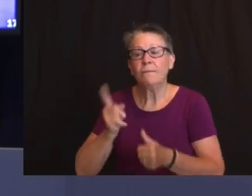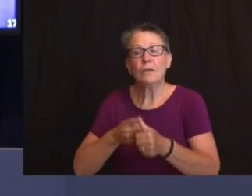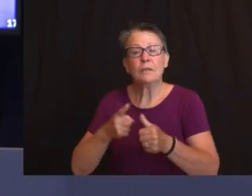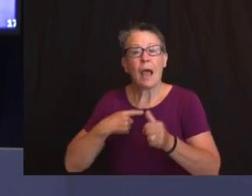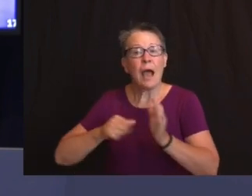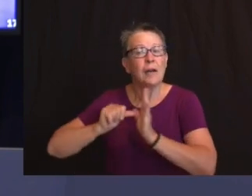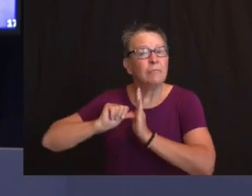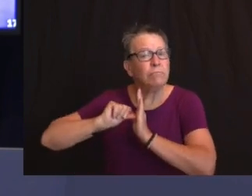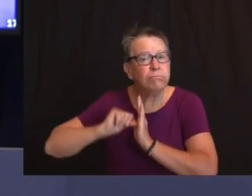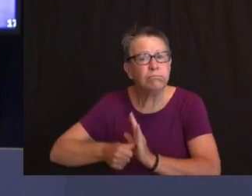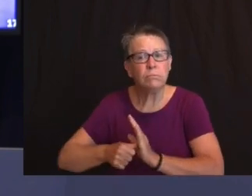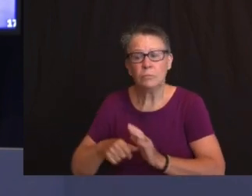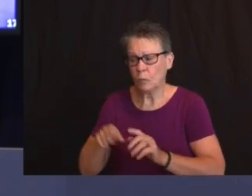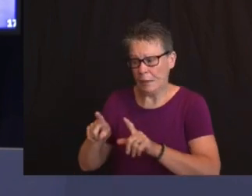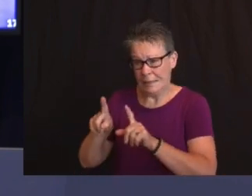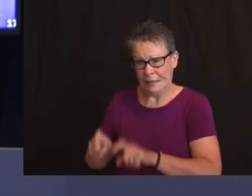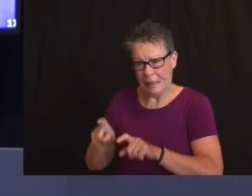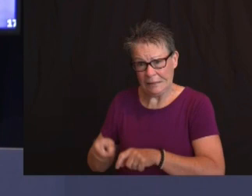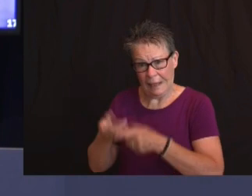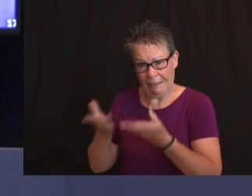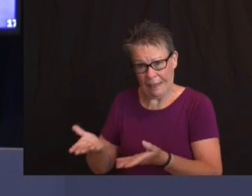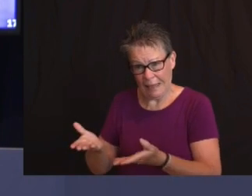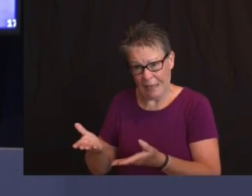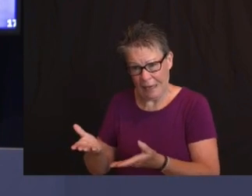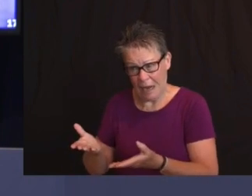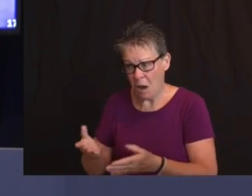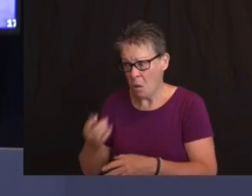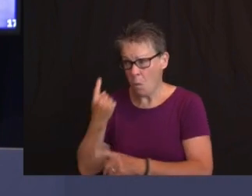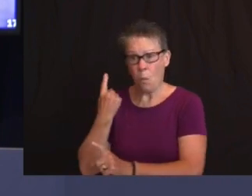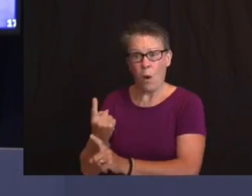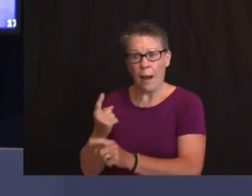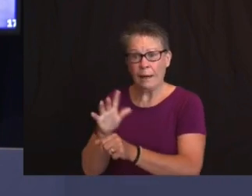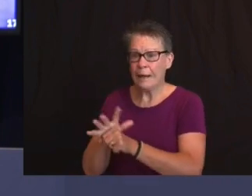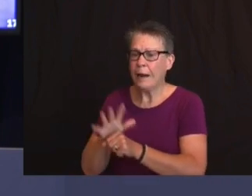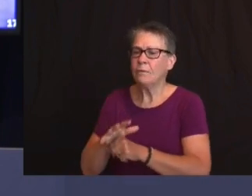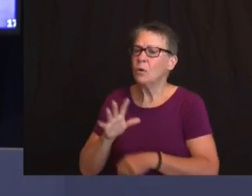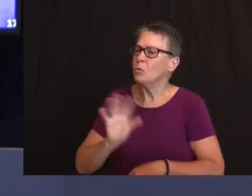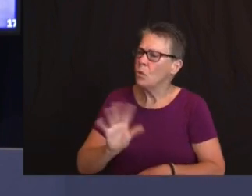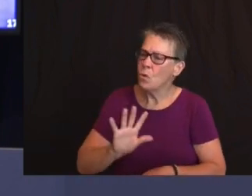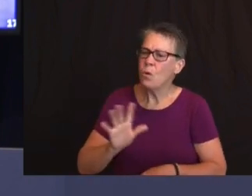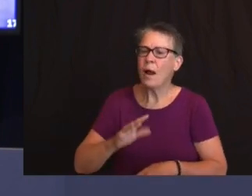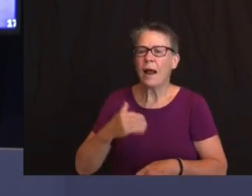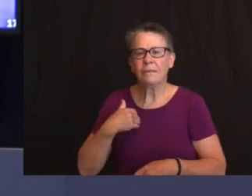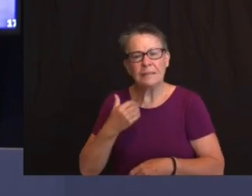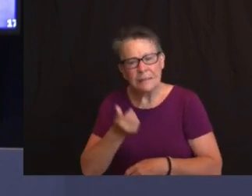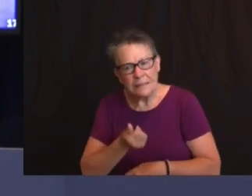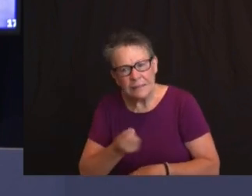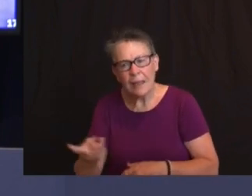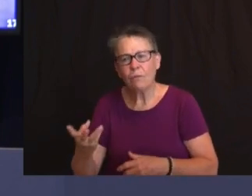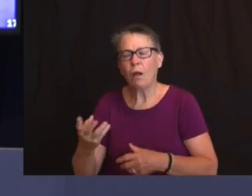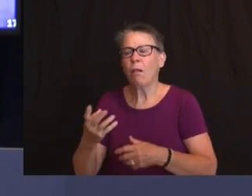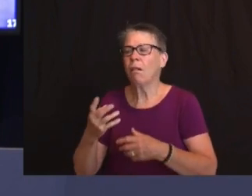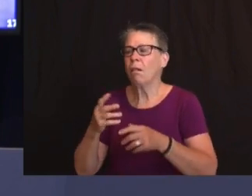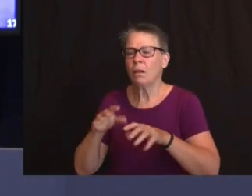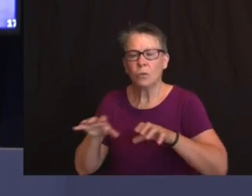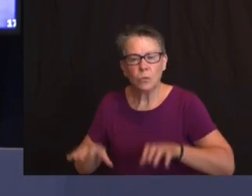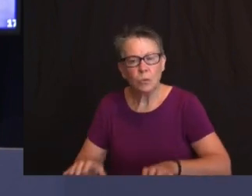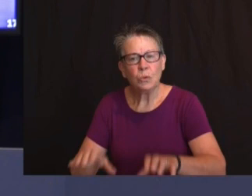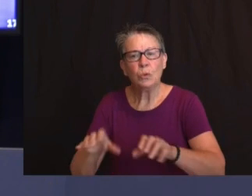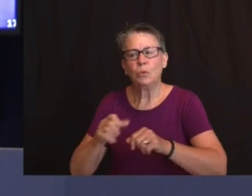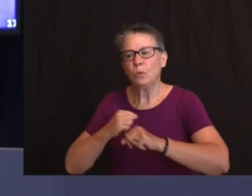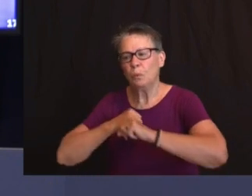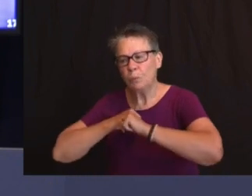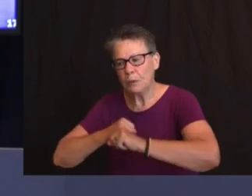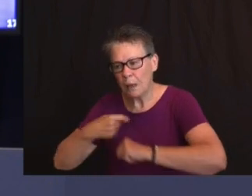should not be used alone, but as part of a layered prevention approach that includes masking, frequent hand